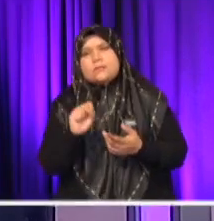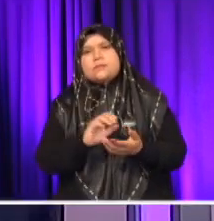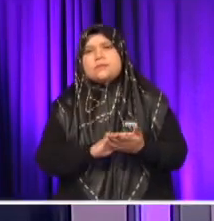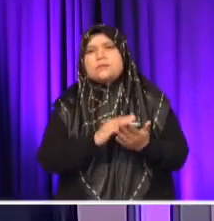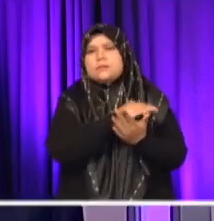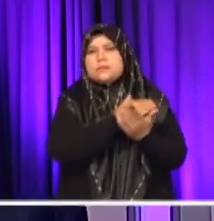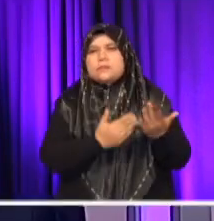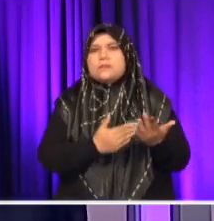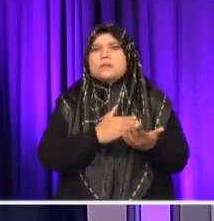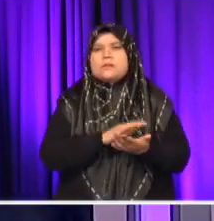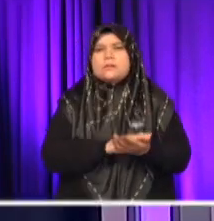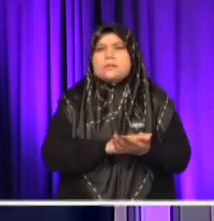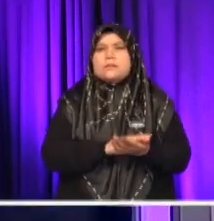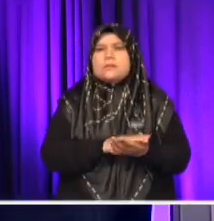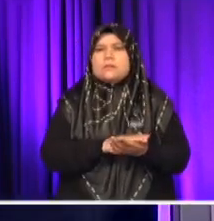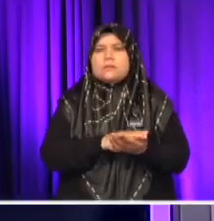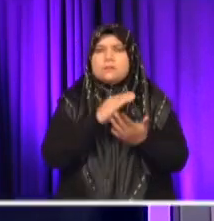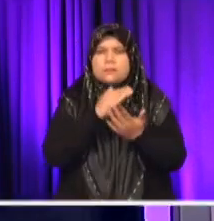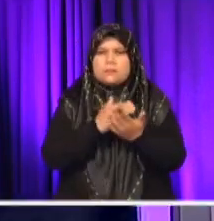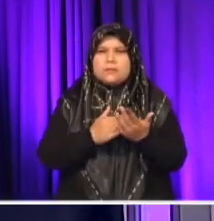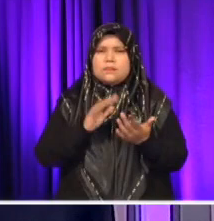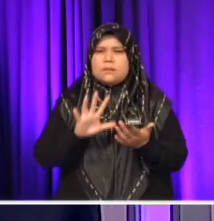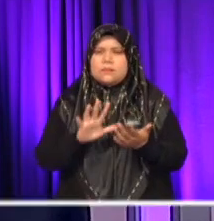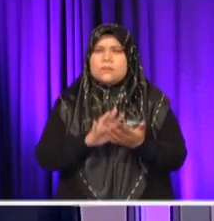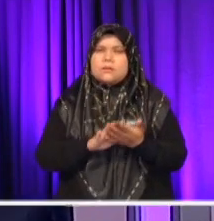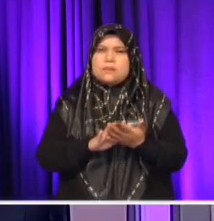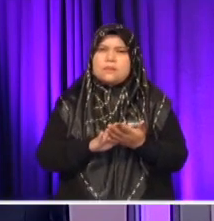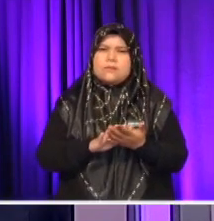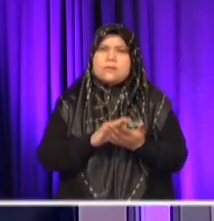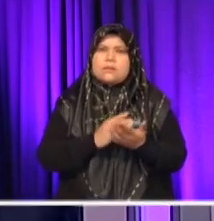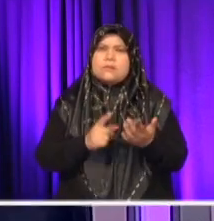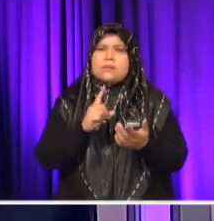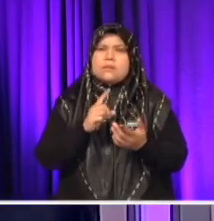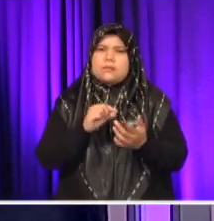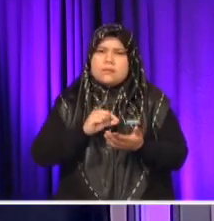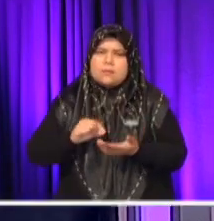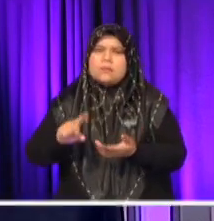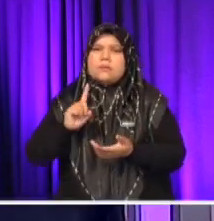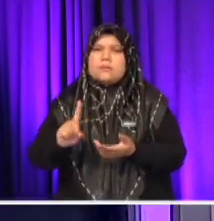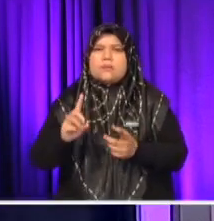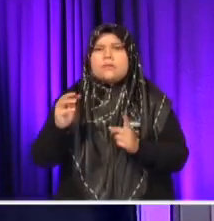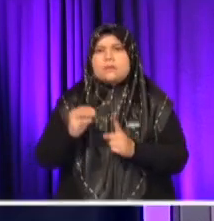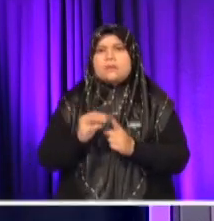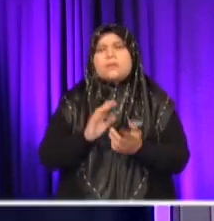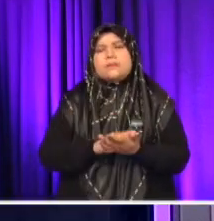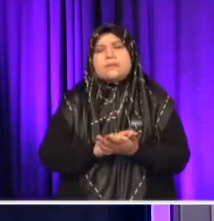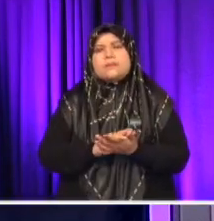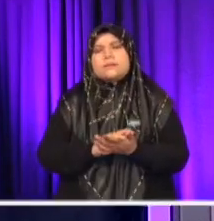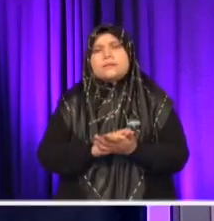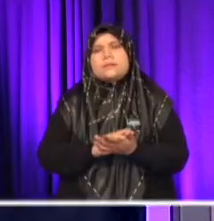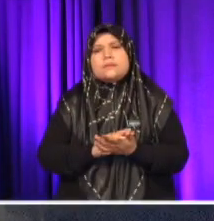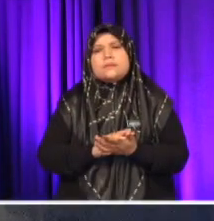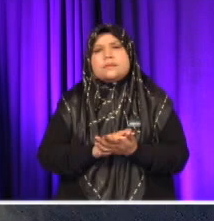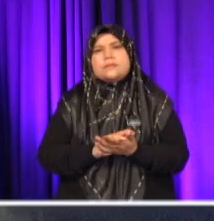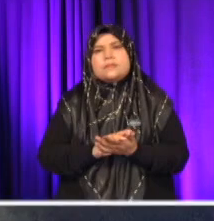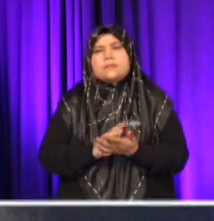part 5 later, I'm going to show you part 5. Yeah. Each question is worth 1 mark. Okay. All right. Okay. So I'm